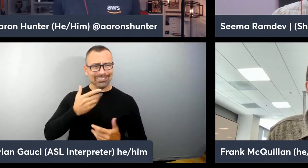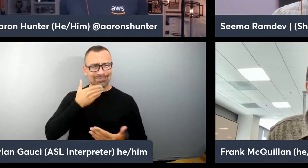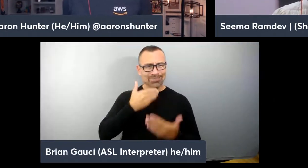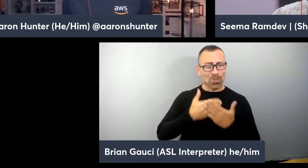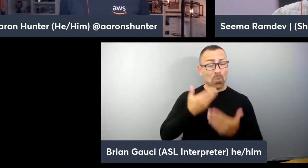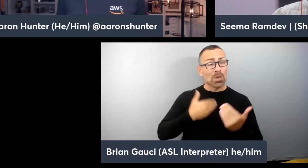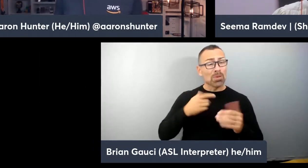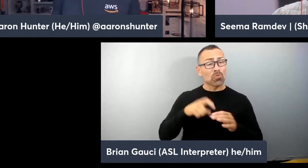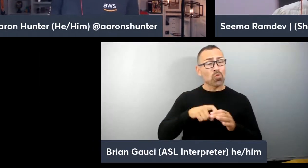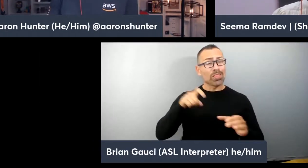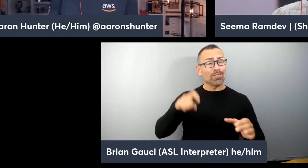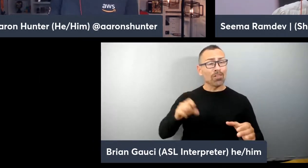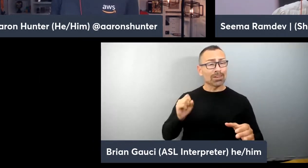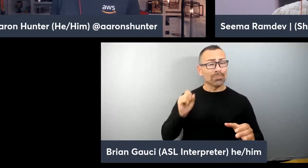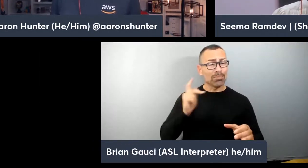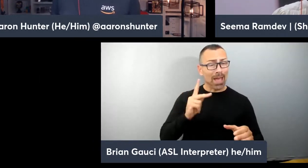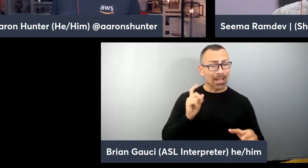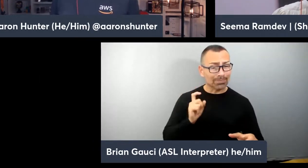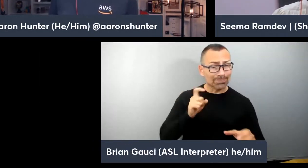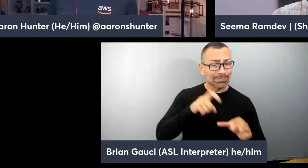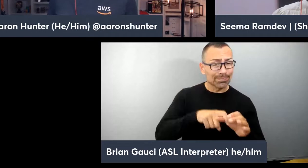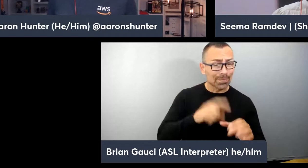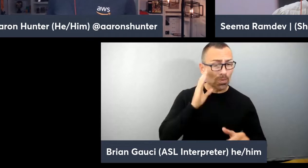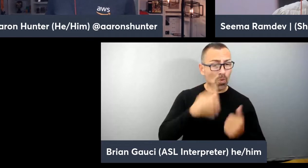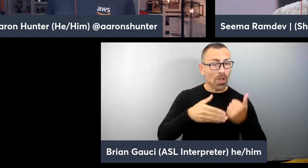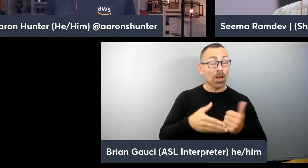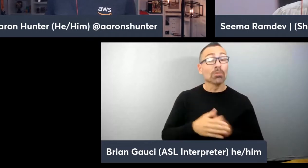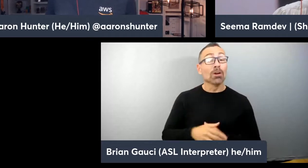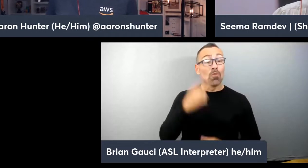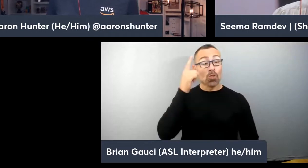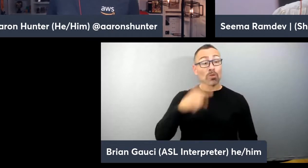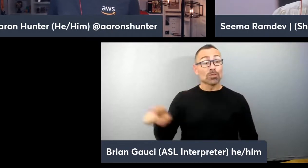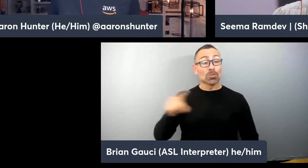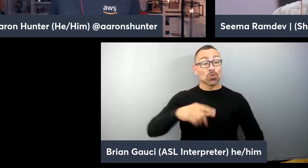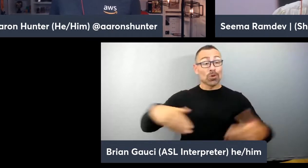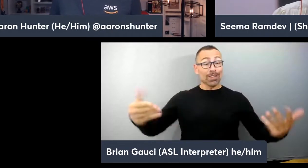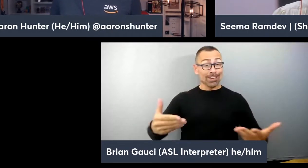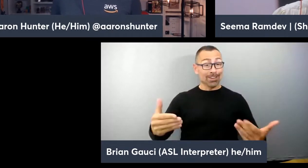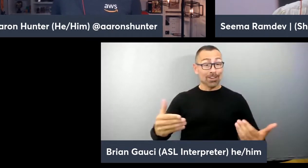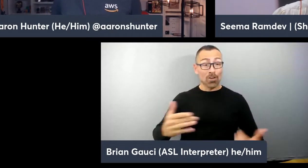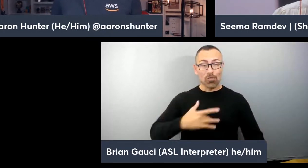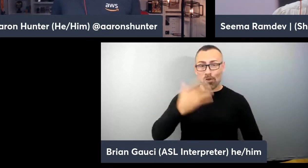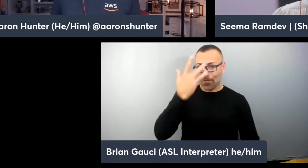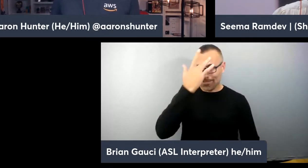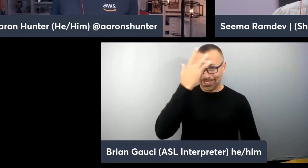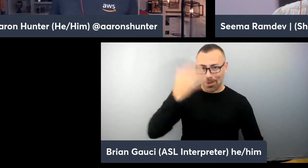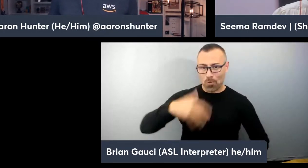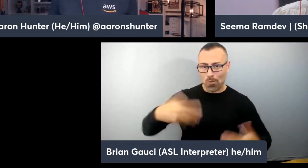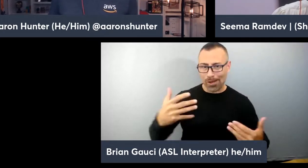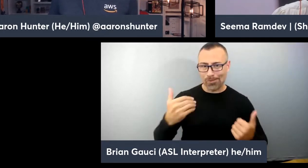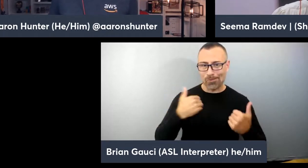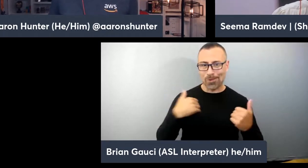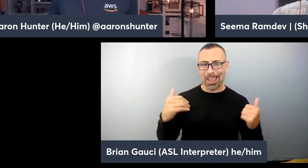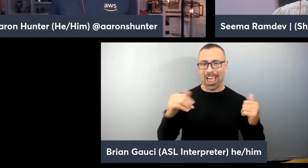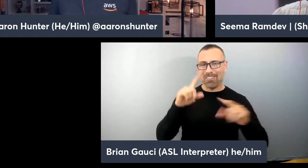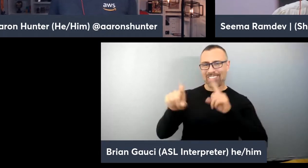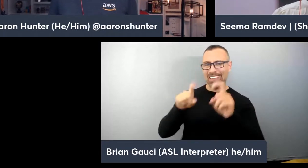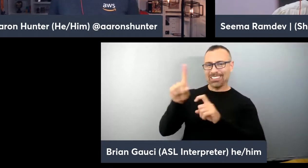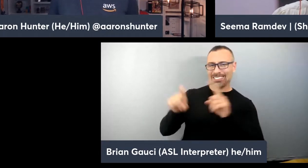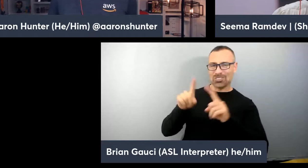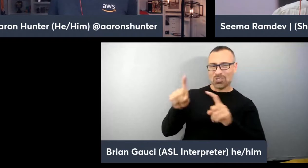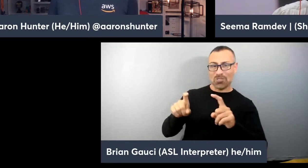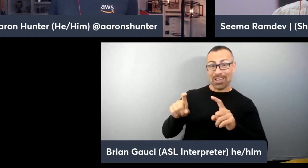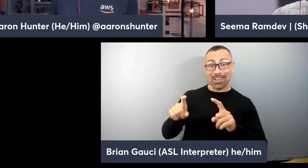help a little bit. And for everyone who's here, don't forget we do have a survey, and the first 50 respondents are going to get a